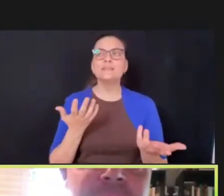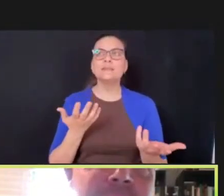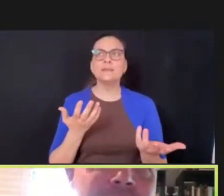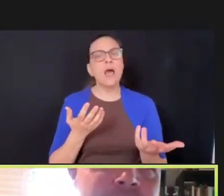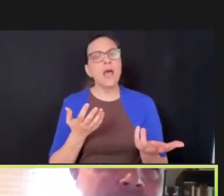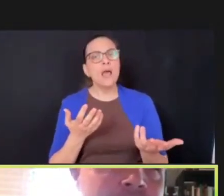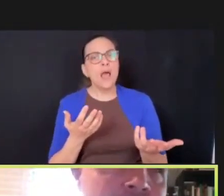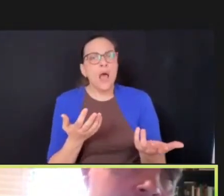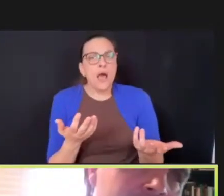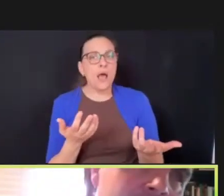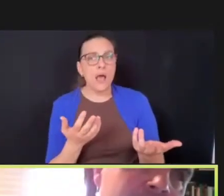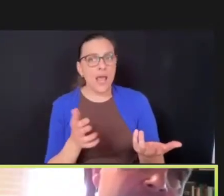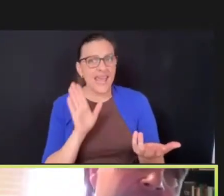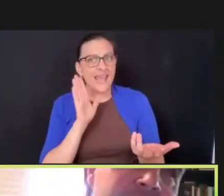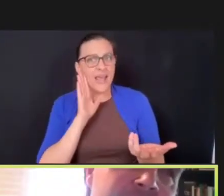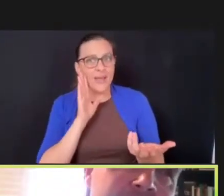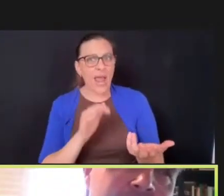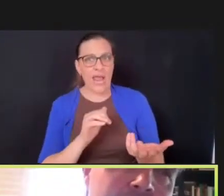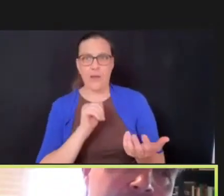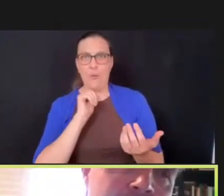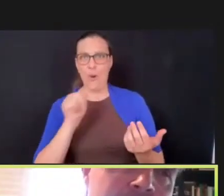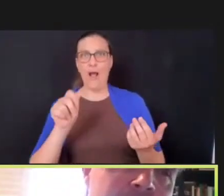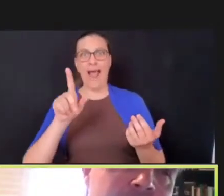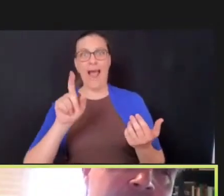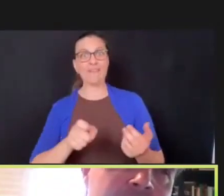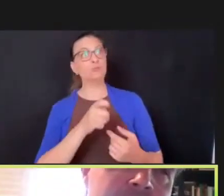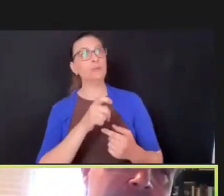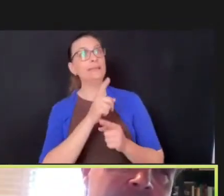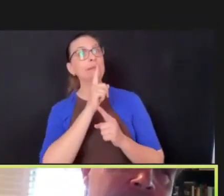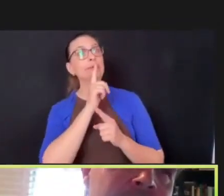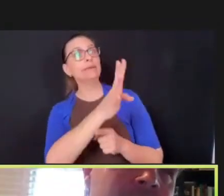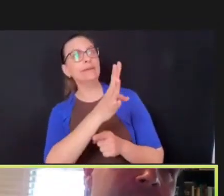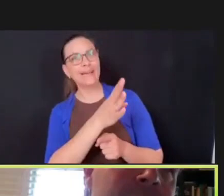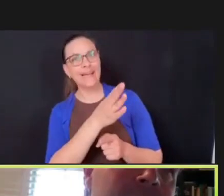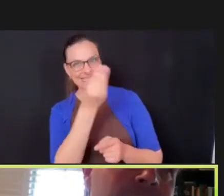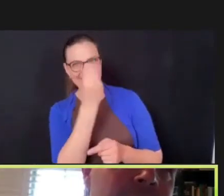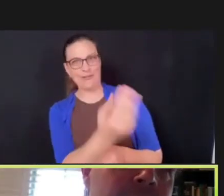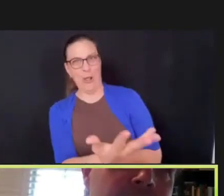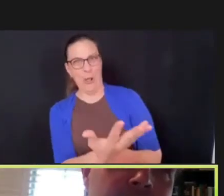disclosed. You meet me and it'll be pretty obvious really quickly. Oh, this individual can't